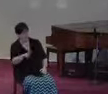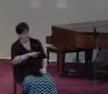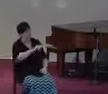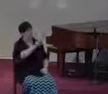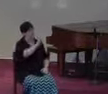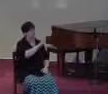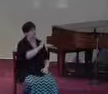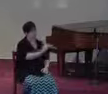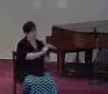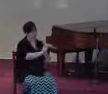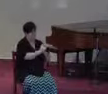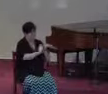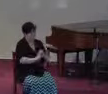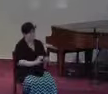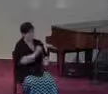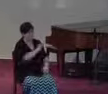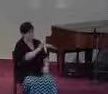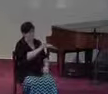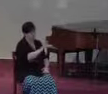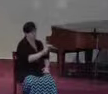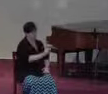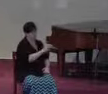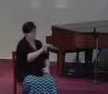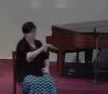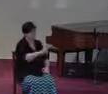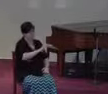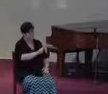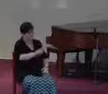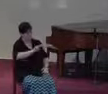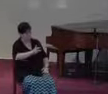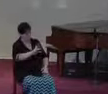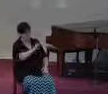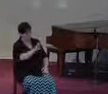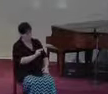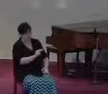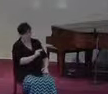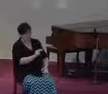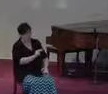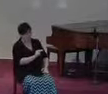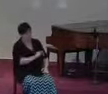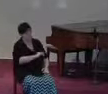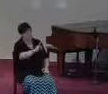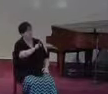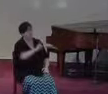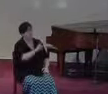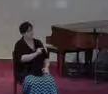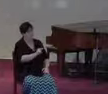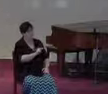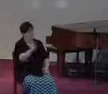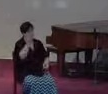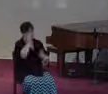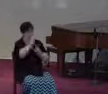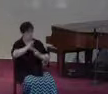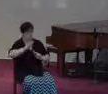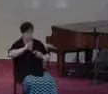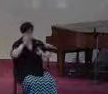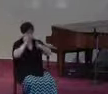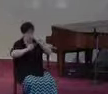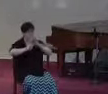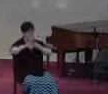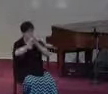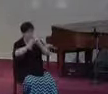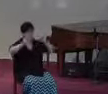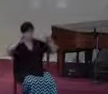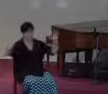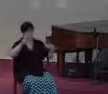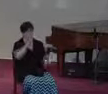of Revelation, the letters of 1st, 2nd, and 3rd John. John the Revelator was that